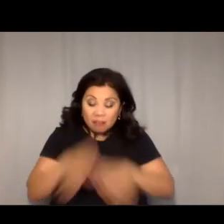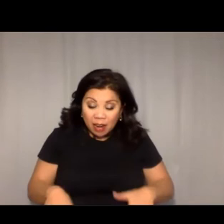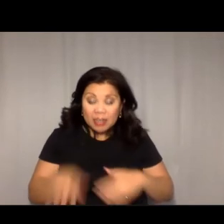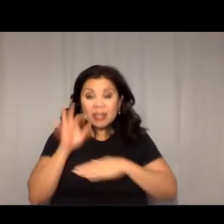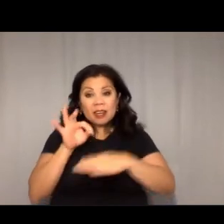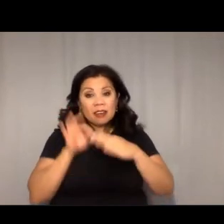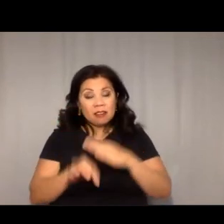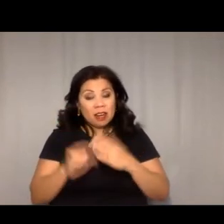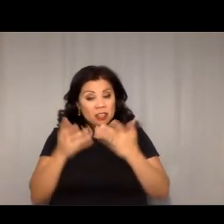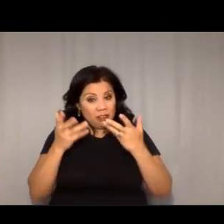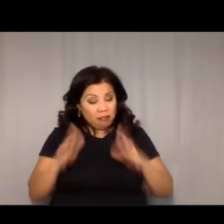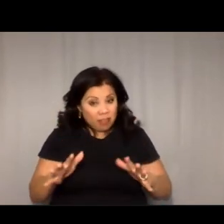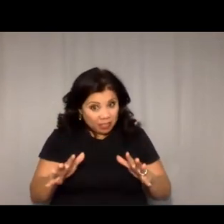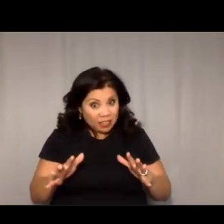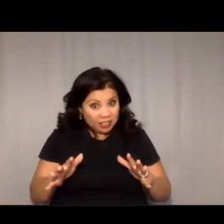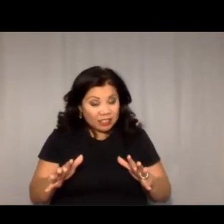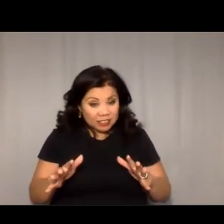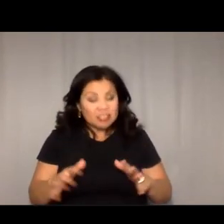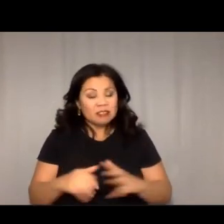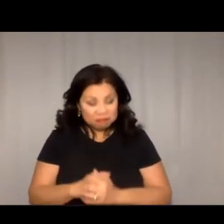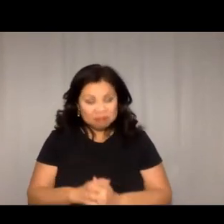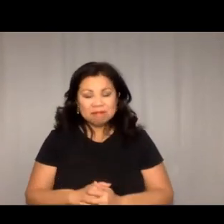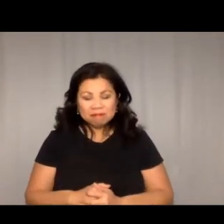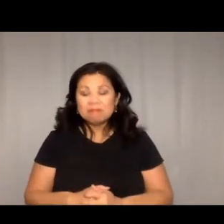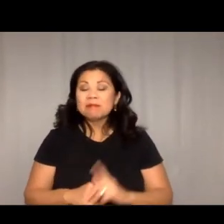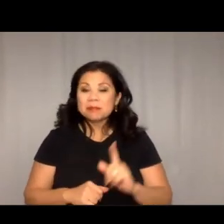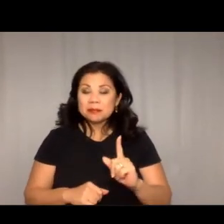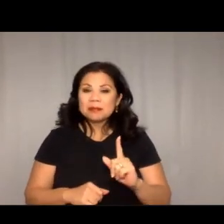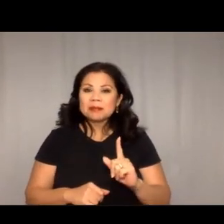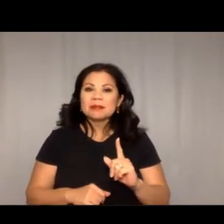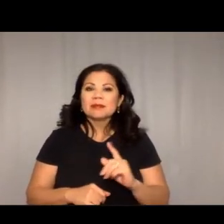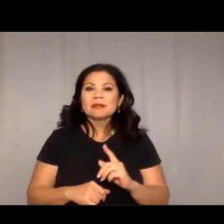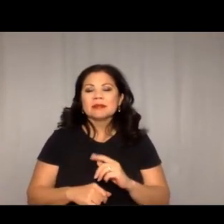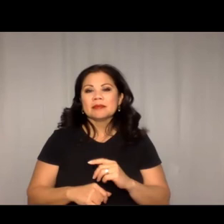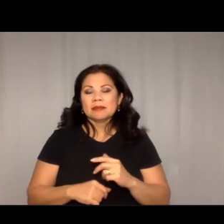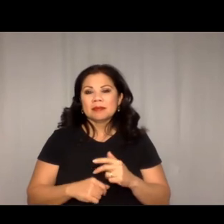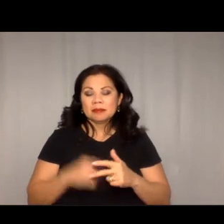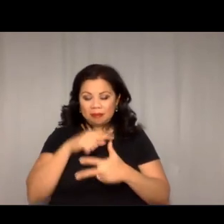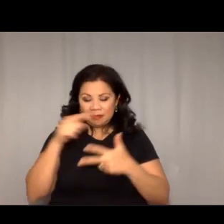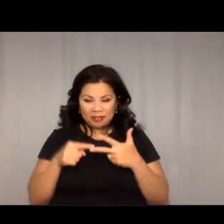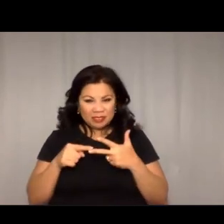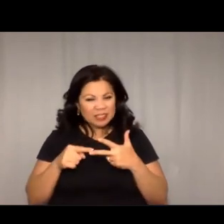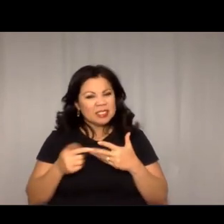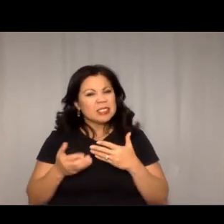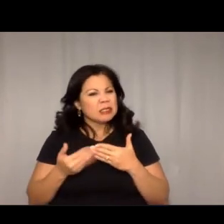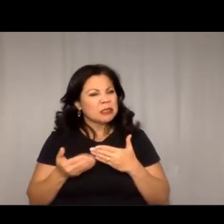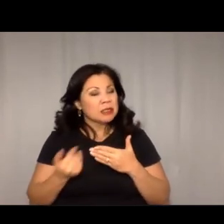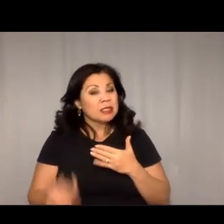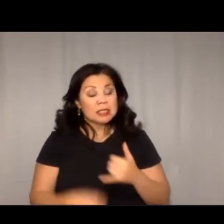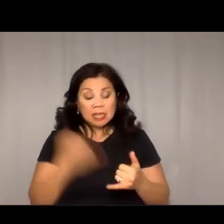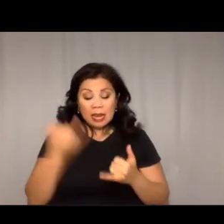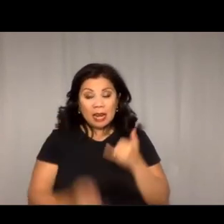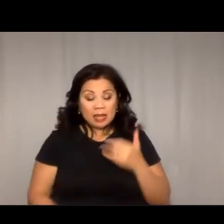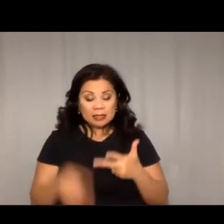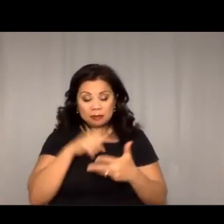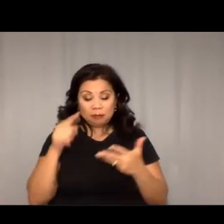together with learning how to divide fractions. All right, and those were pretty simple answers. The last thing we're going to learn about